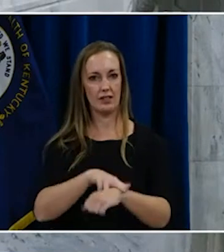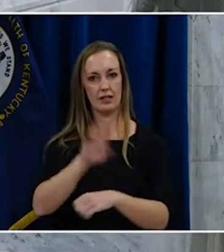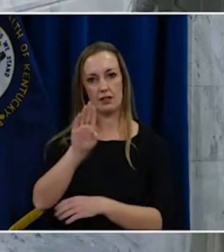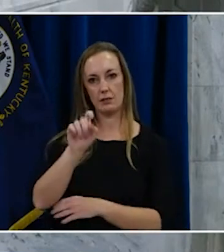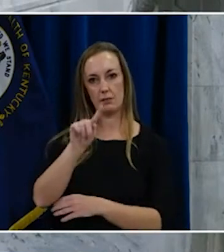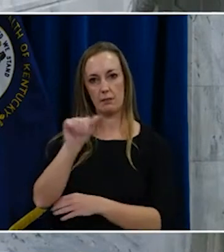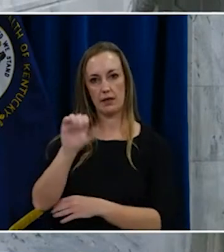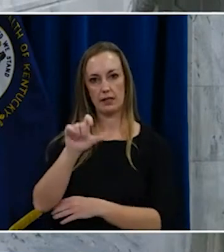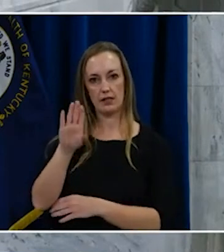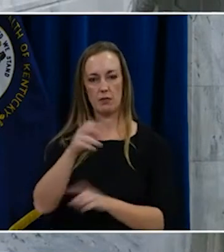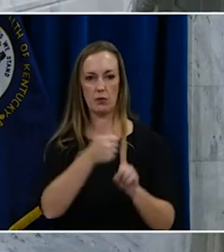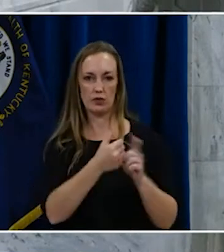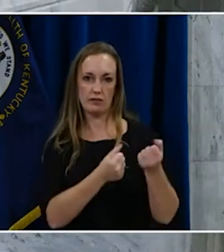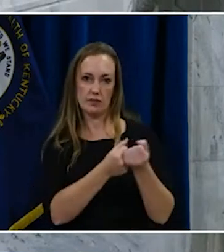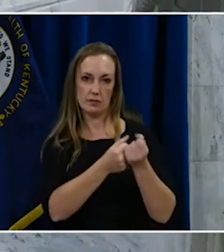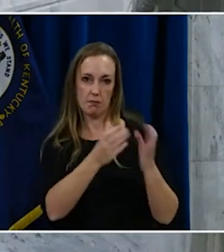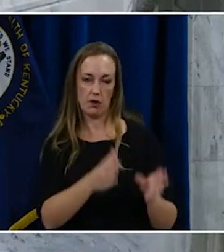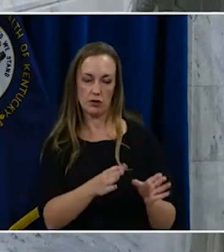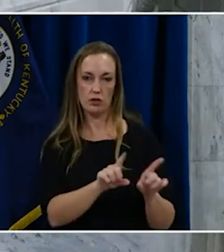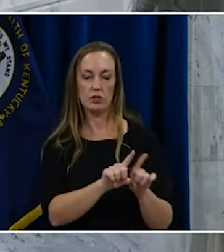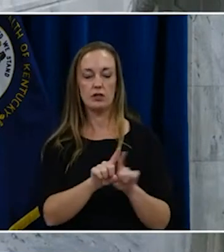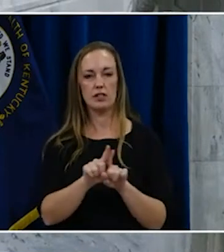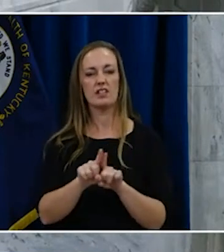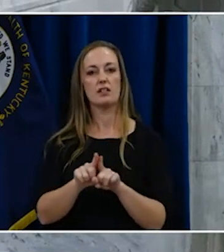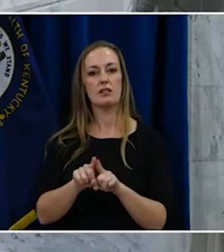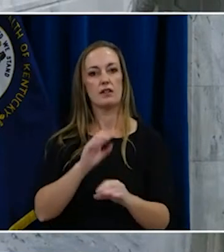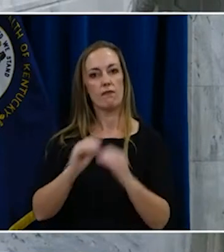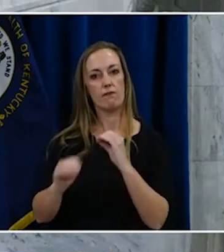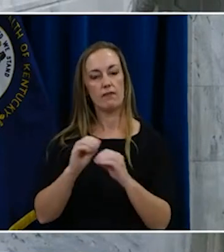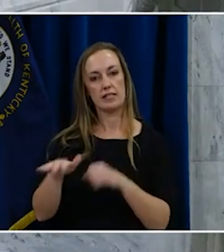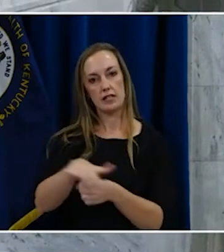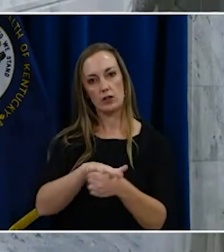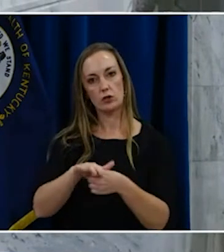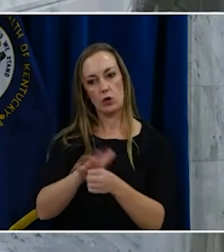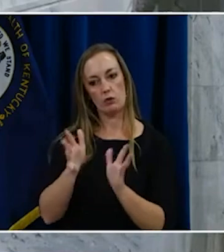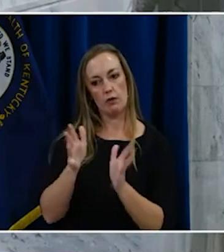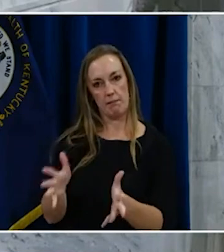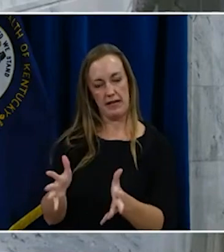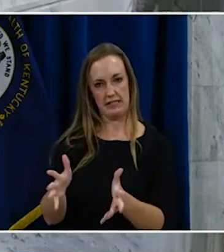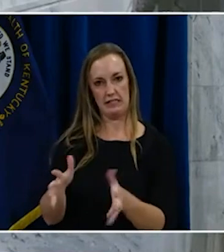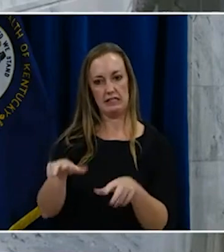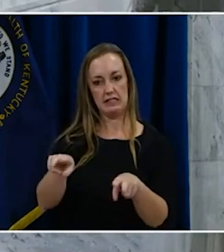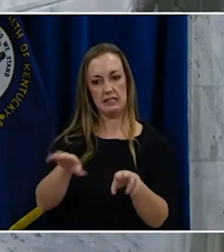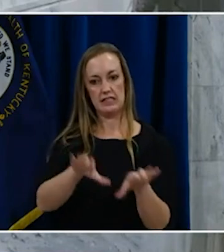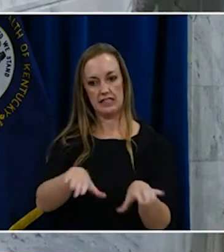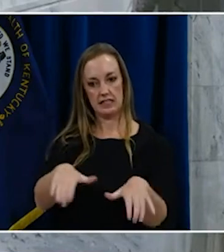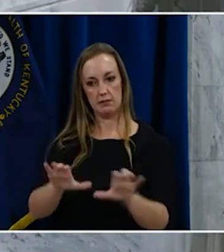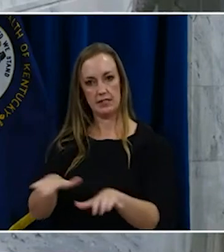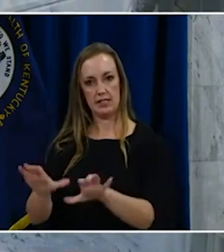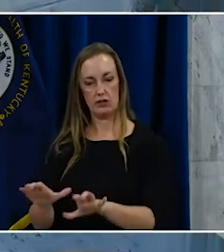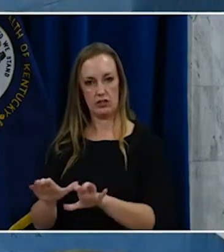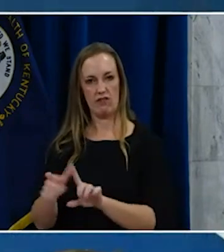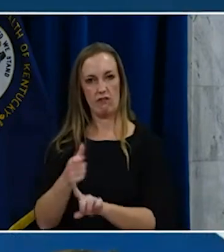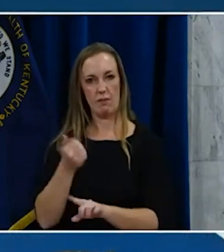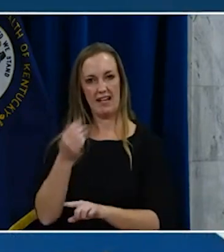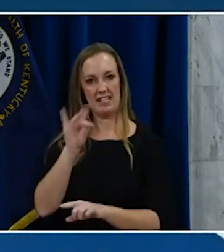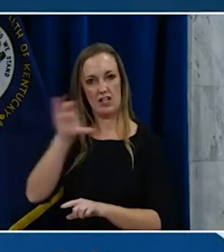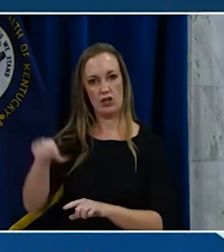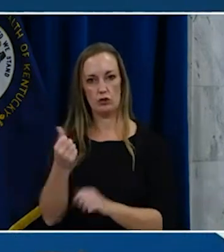she sponsors, and restoring local abandoned cemeteries dating back to the mid-1800s with her Young Historians Club.